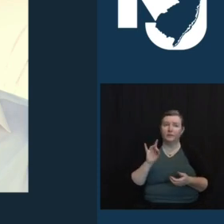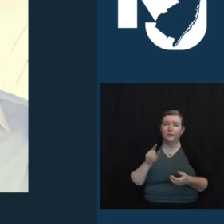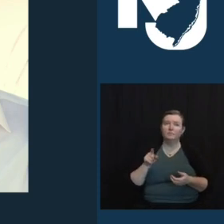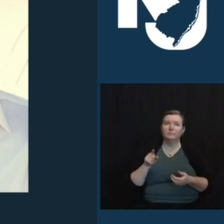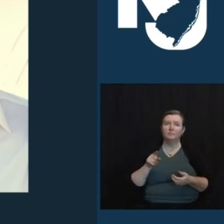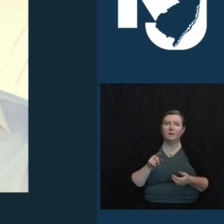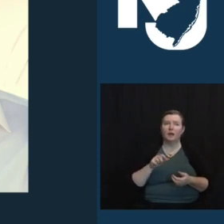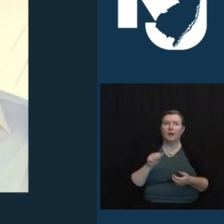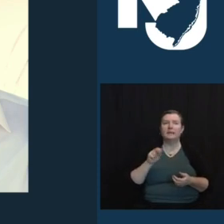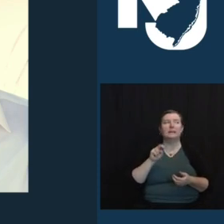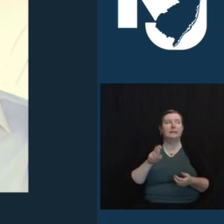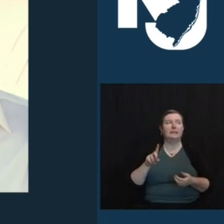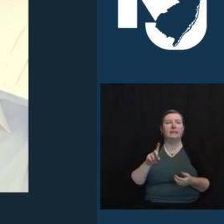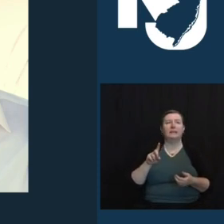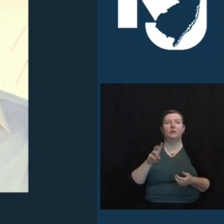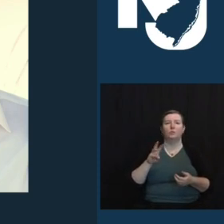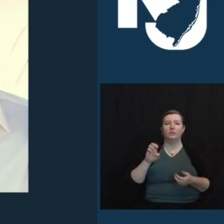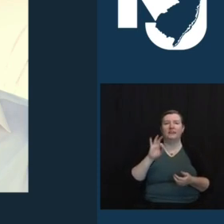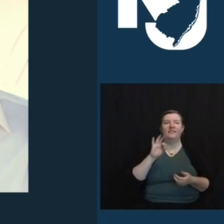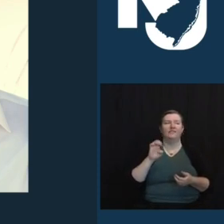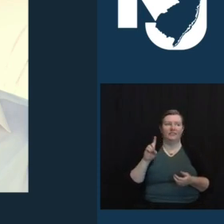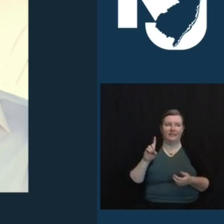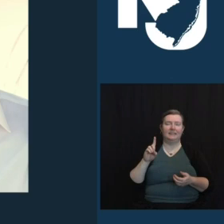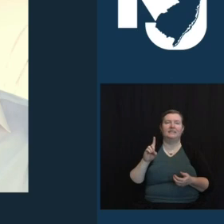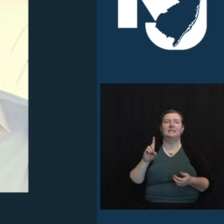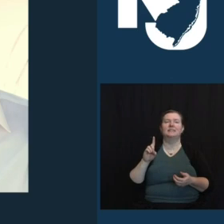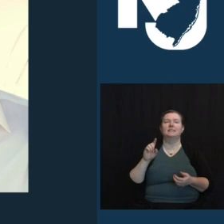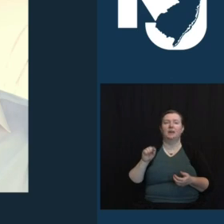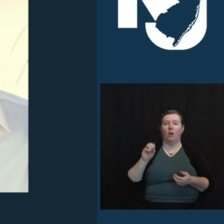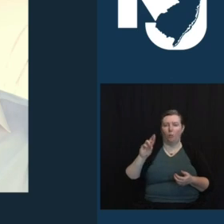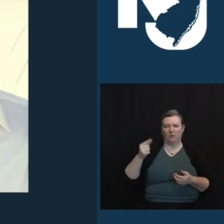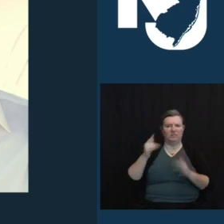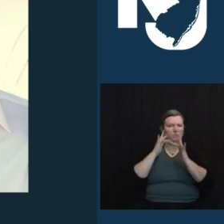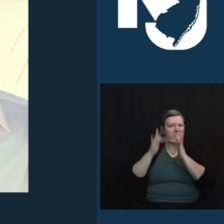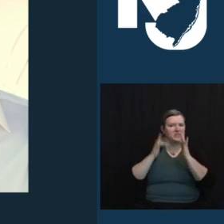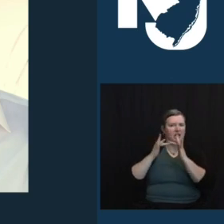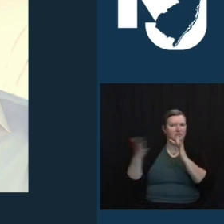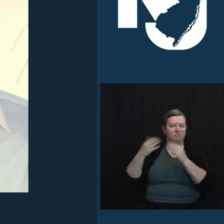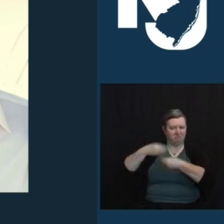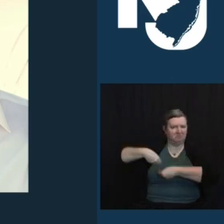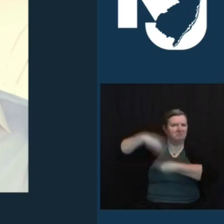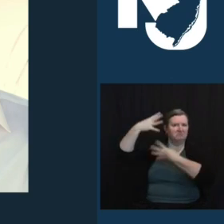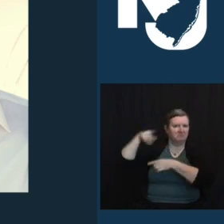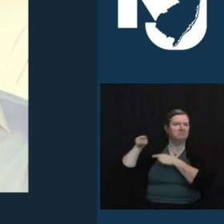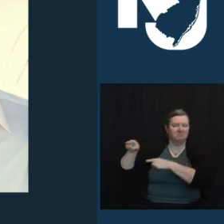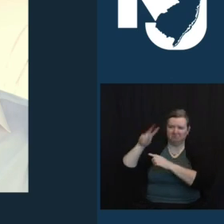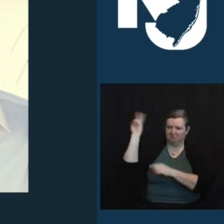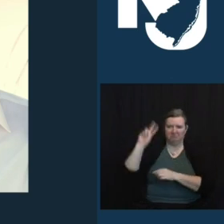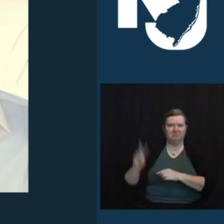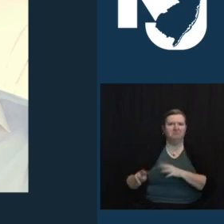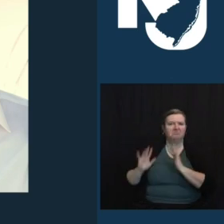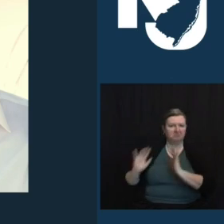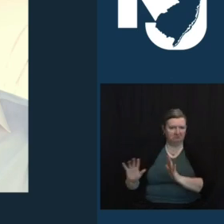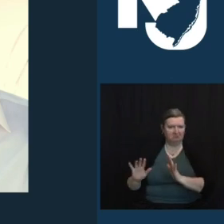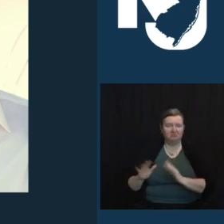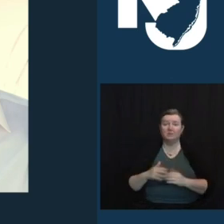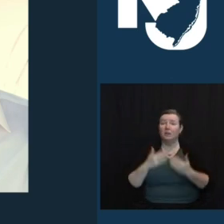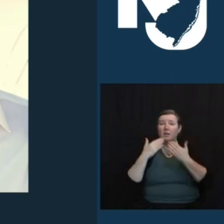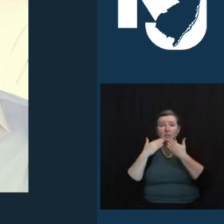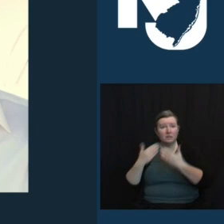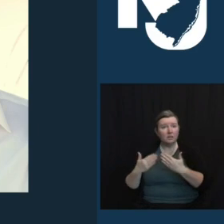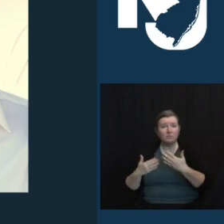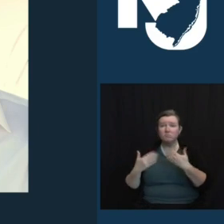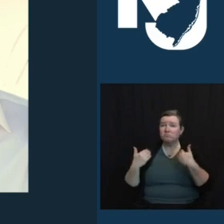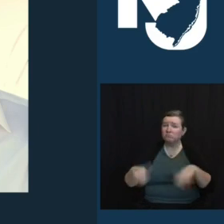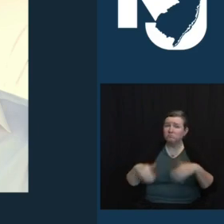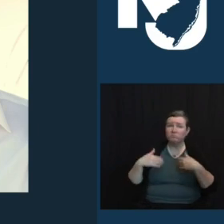aneedwefeed.org. You can see it at the bottom there, aneedwefeed.org. So to you, Cliff, and everyone at A Need We Feed, thank you for putting our Jersey